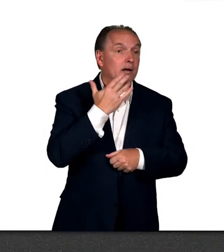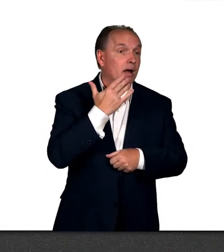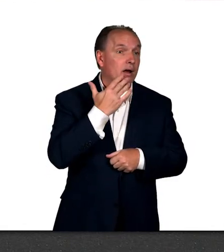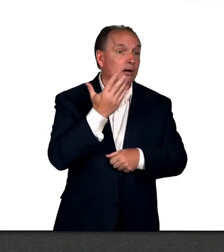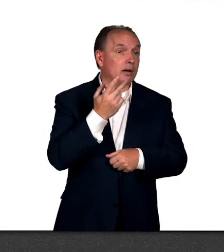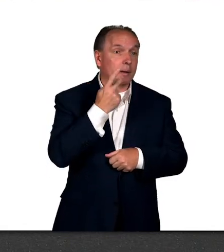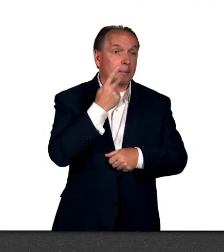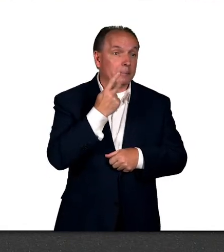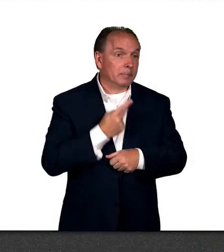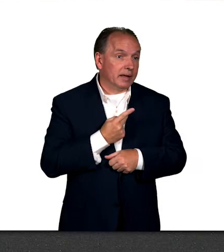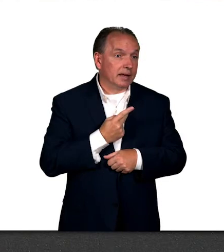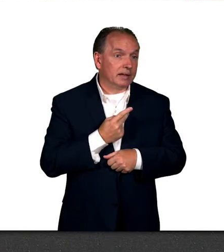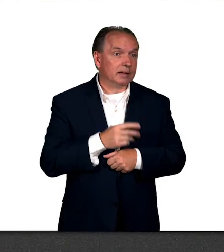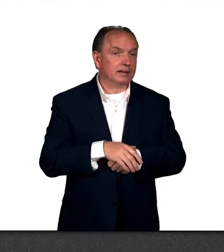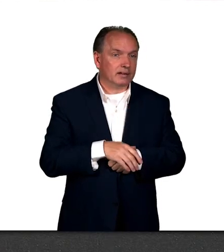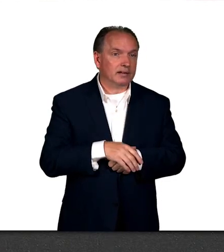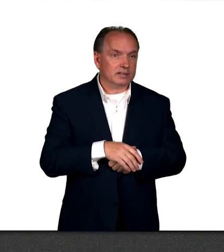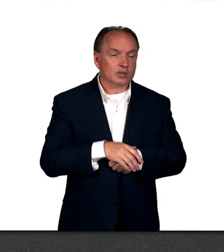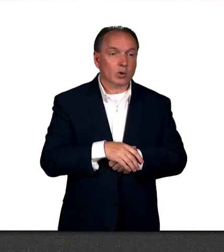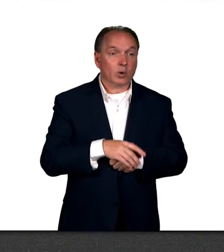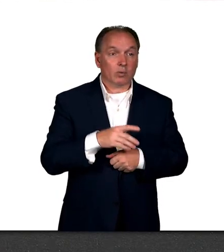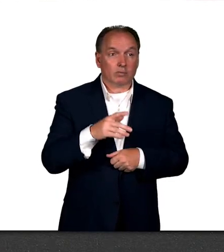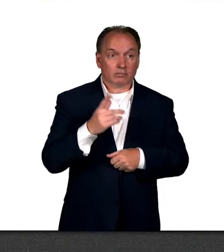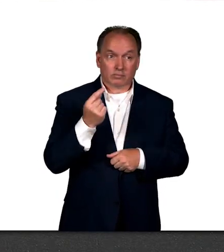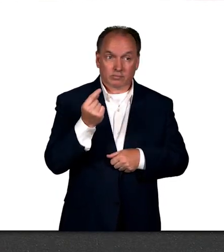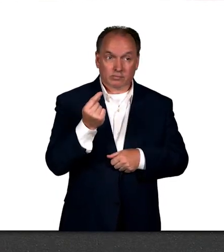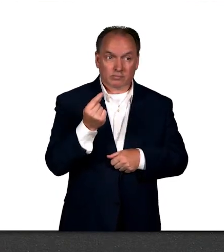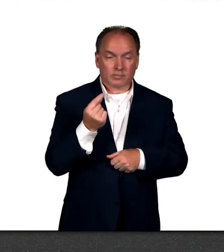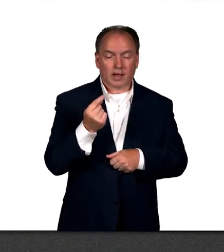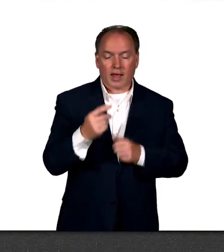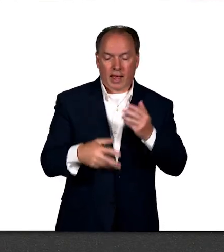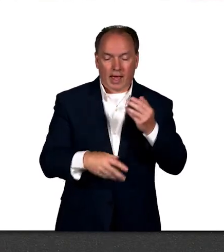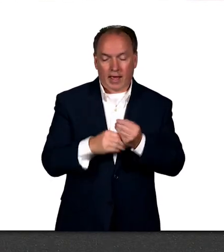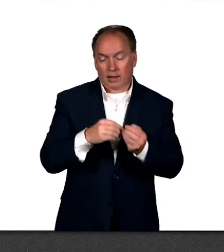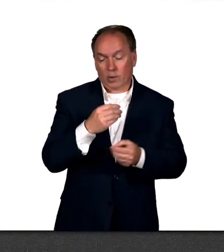pink. So we take white paint.